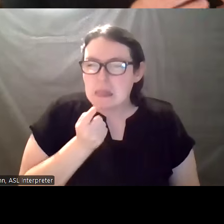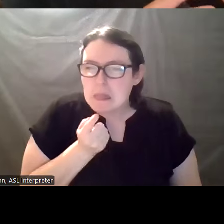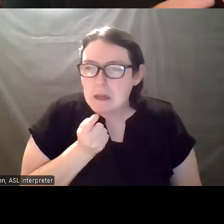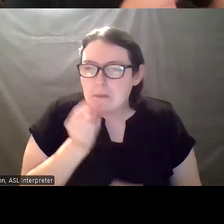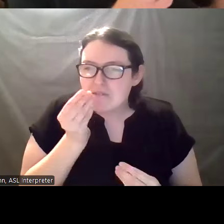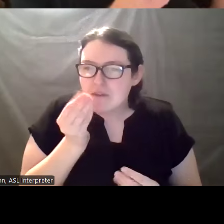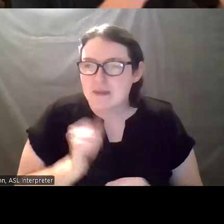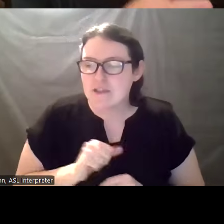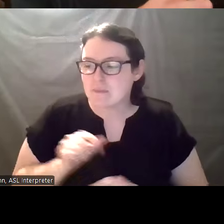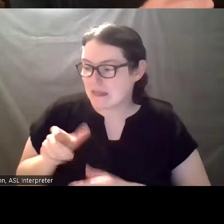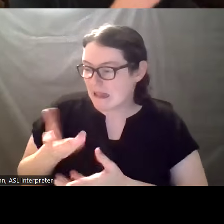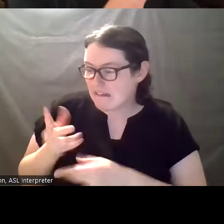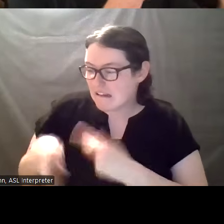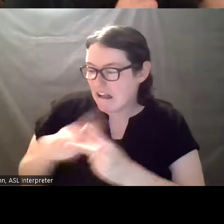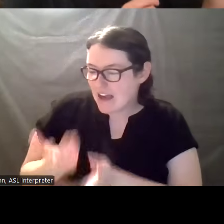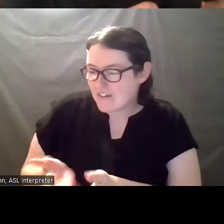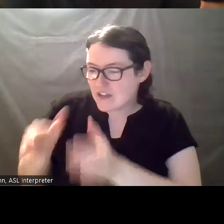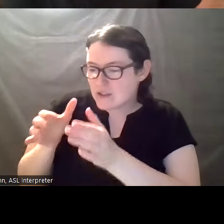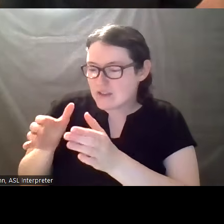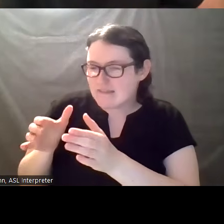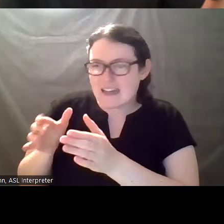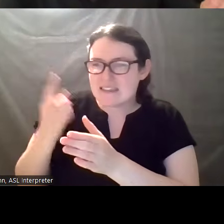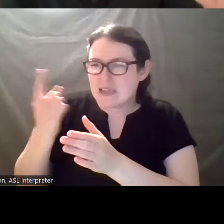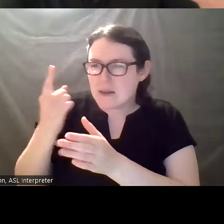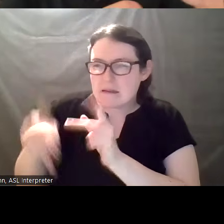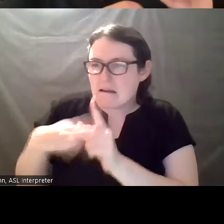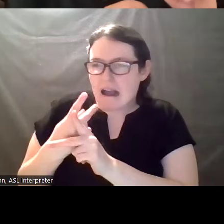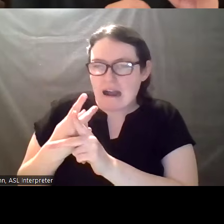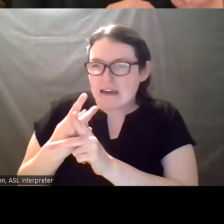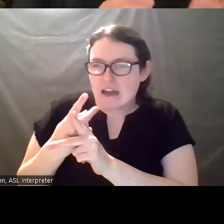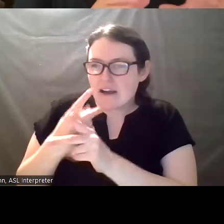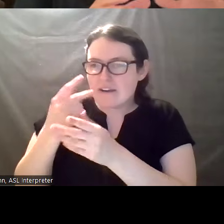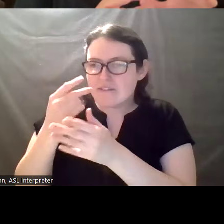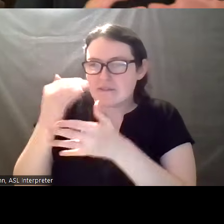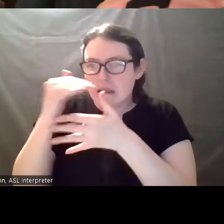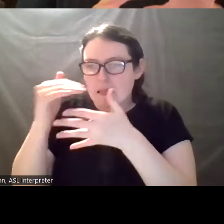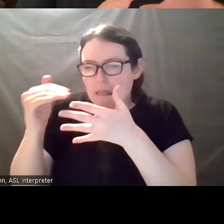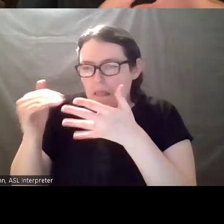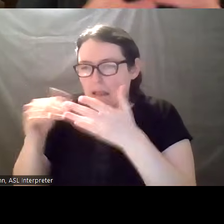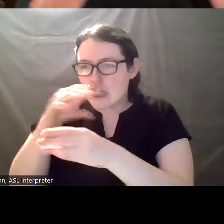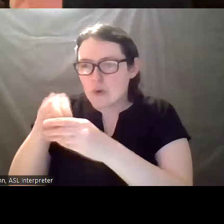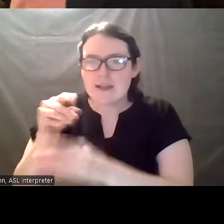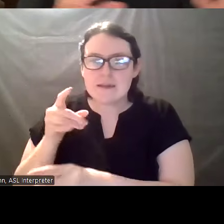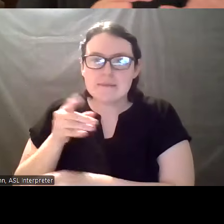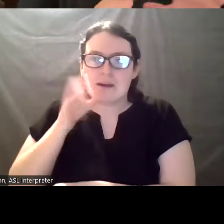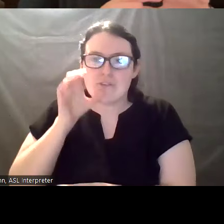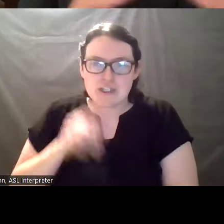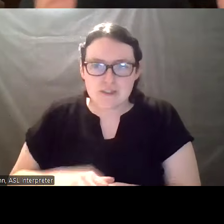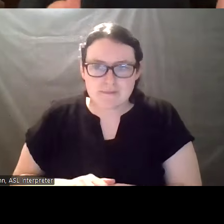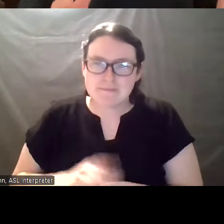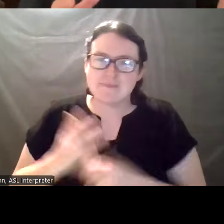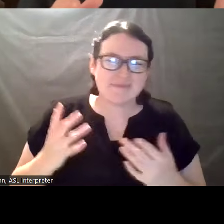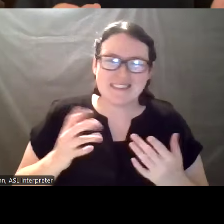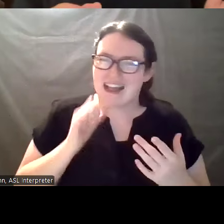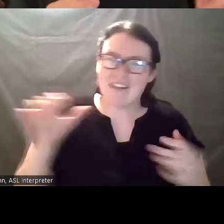These particular vessels held a beverage that included the following ingredients or something like that. But we can't really paint a